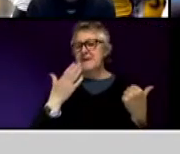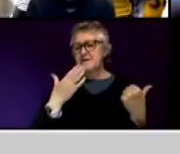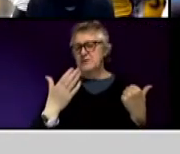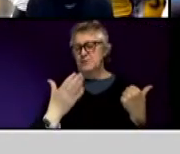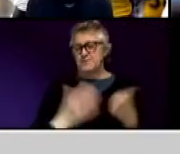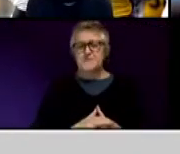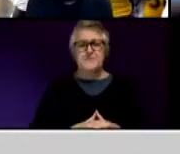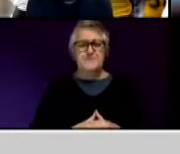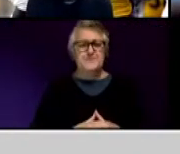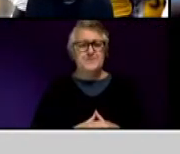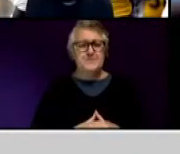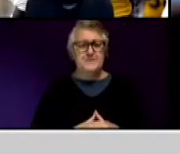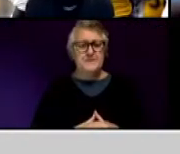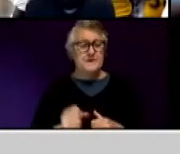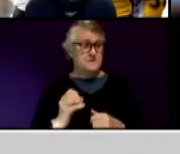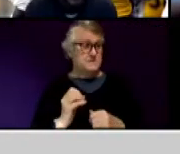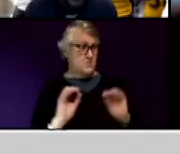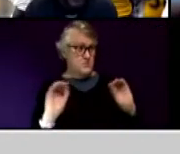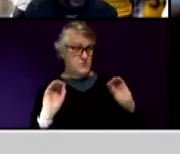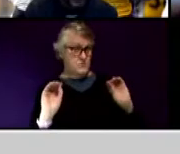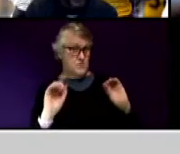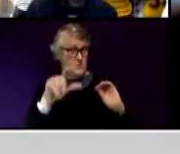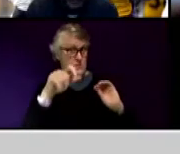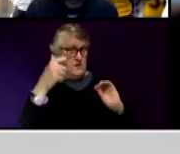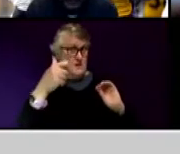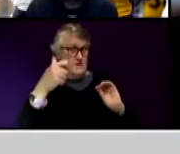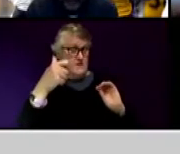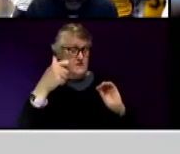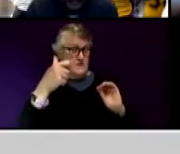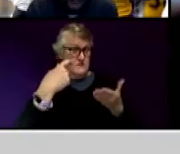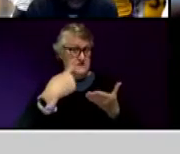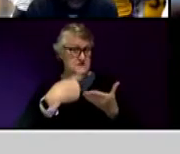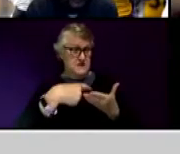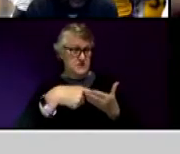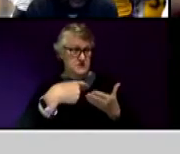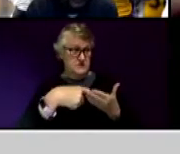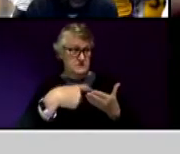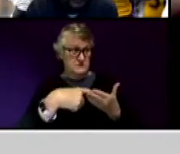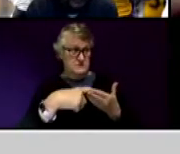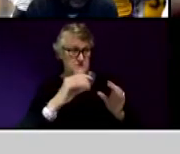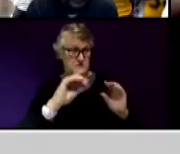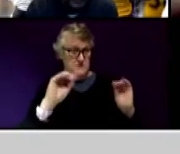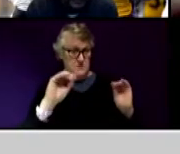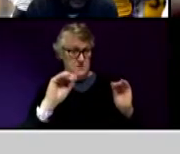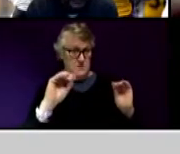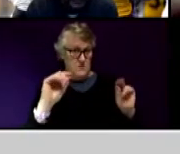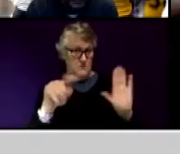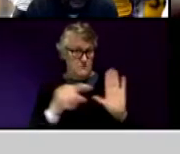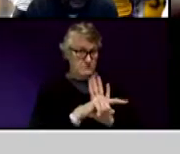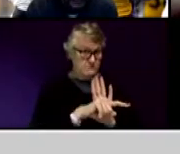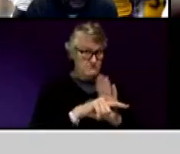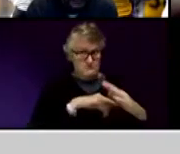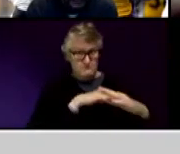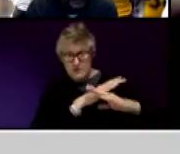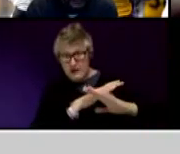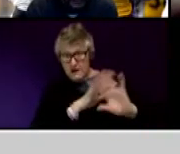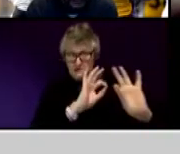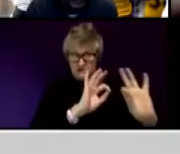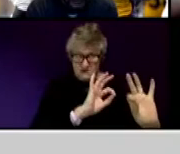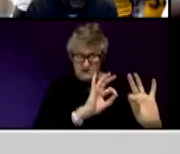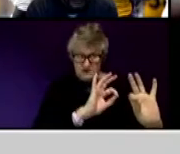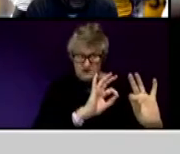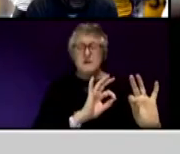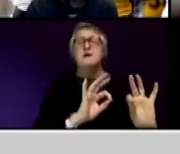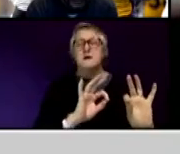So if there are no further points of discussion, no barriers, no blocks, et cetera, I would like to call the